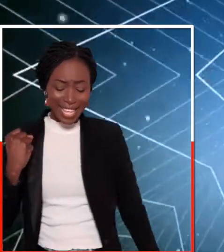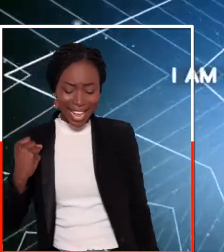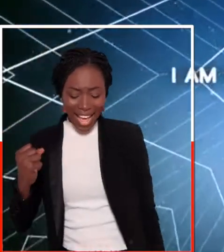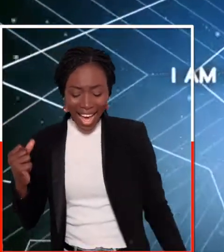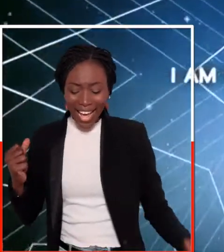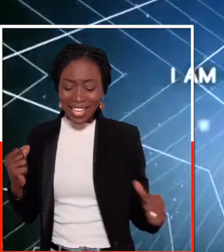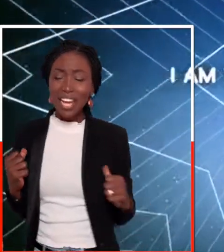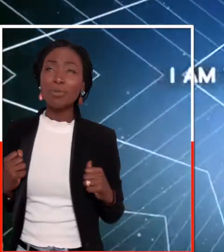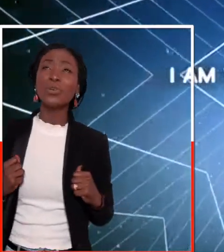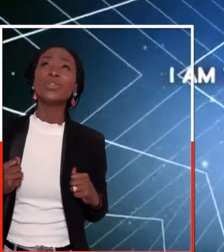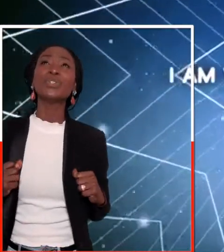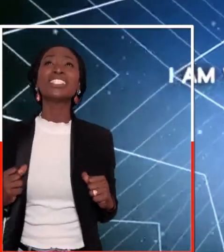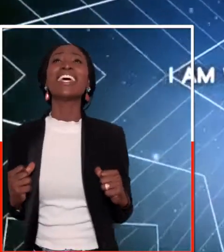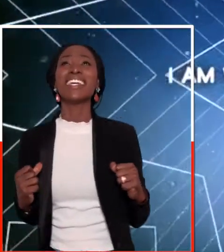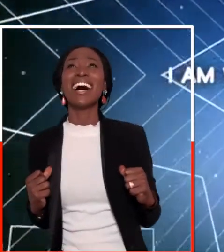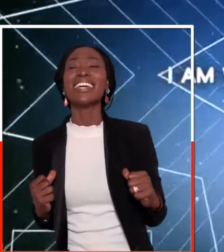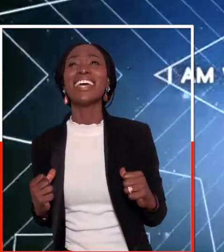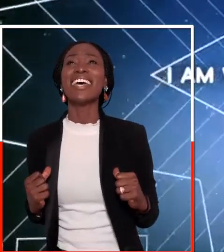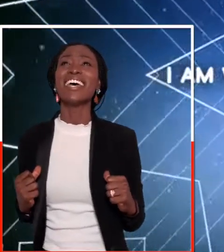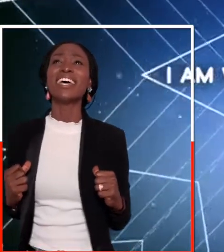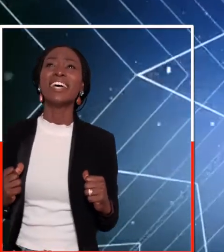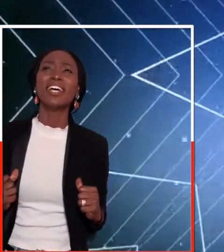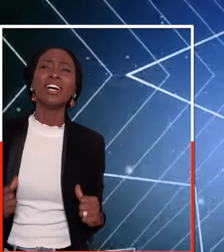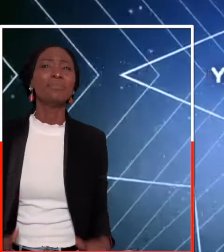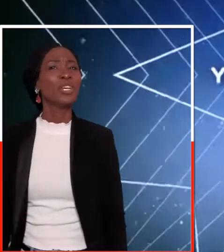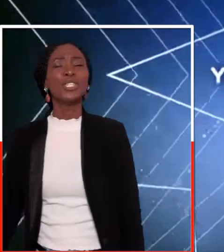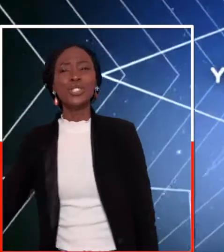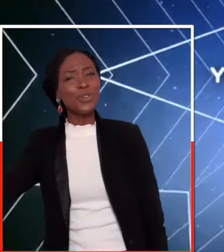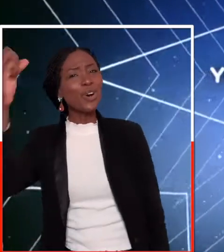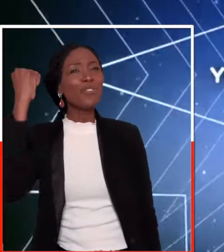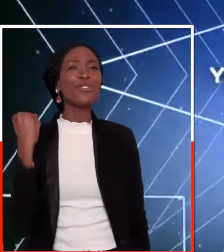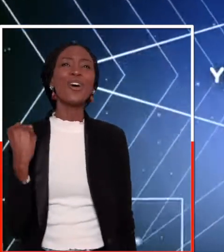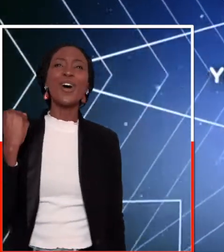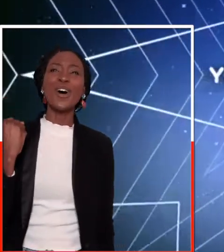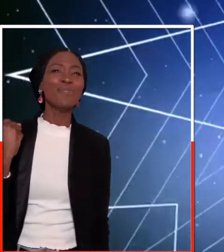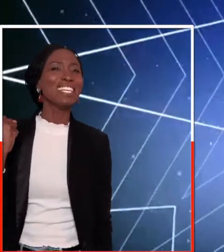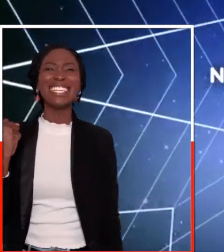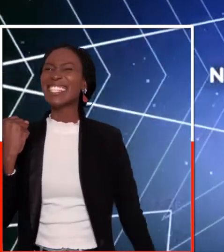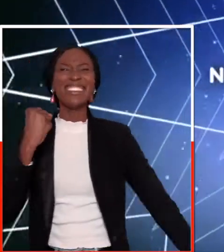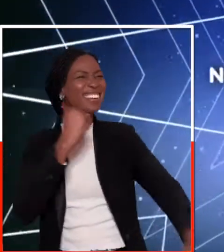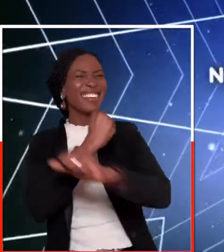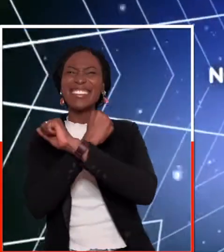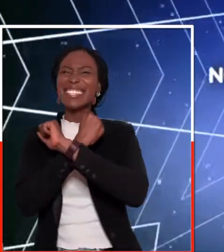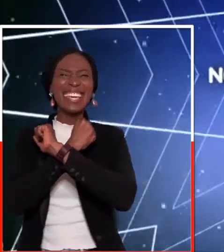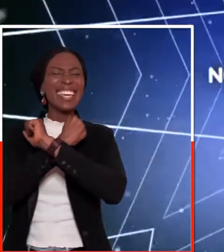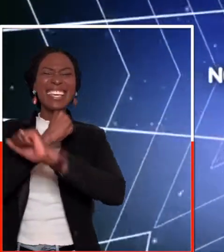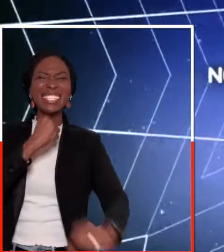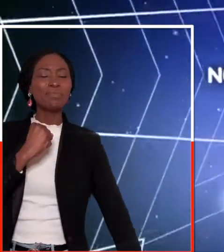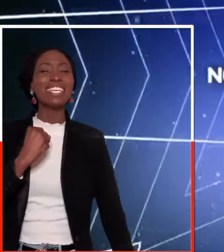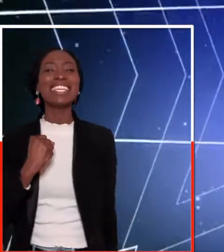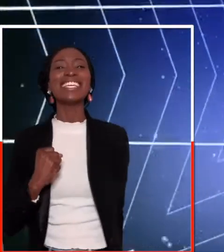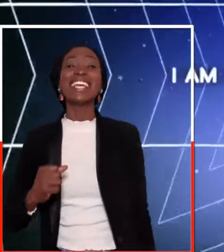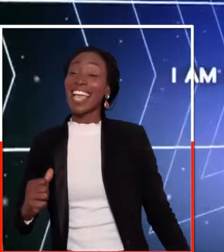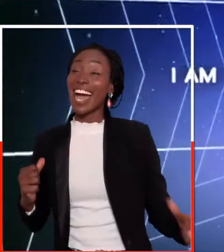forsaken. I am who you say I am. You are for me, not against